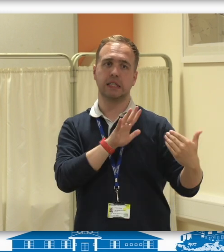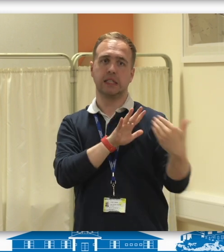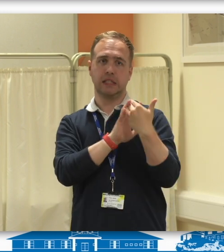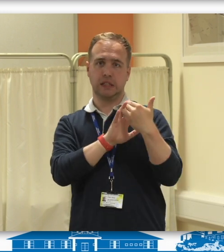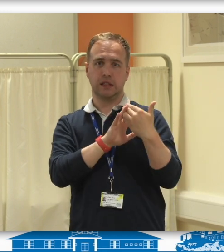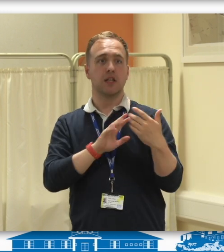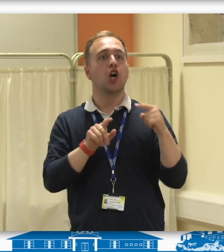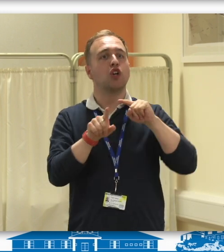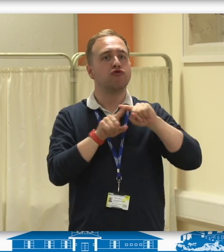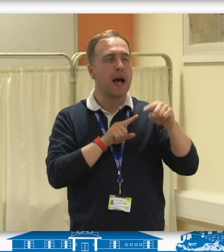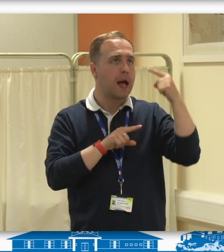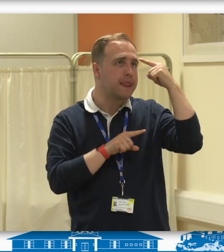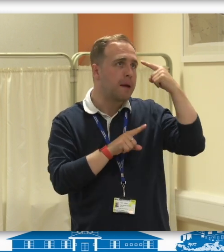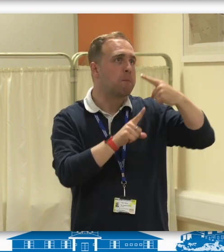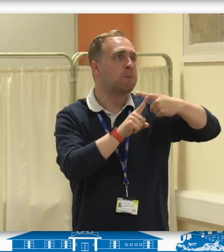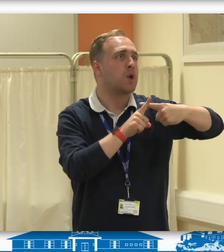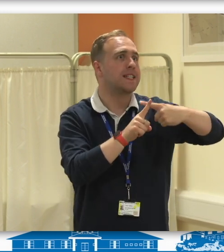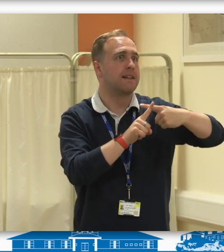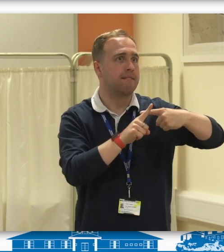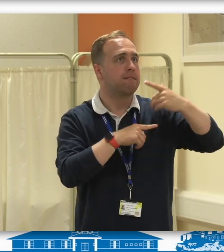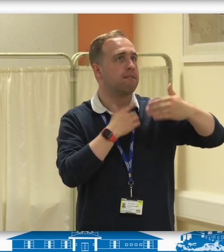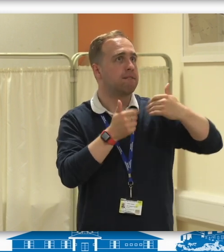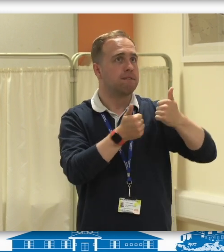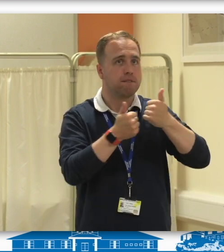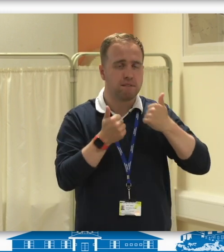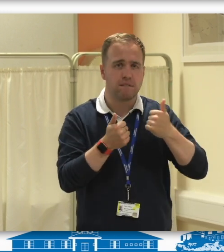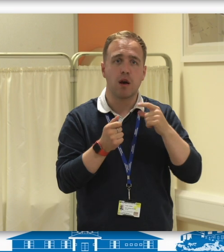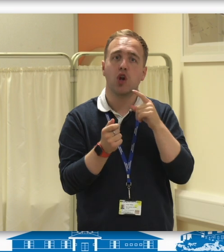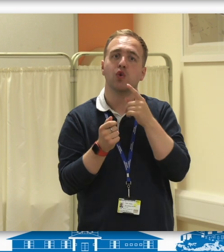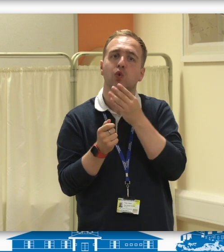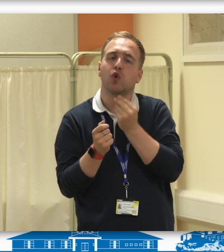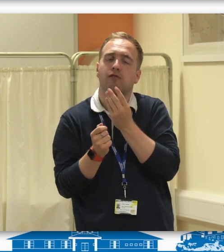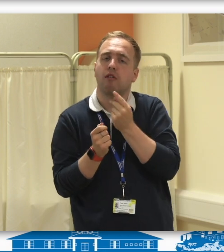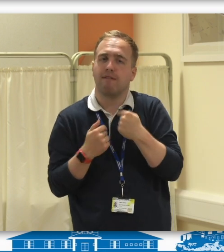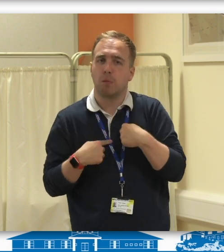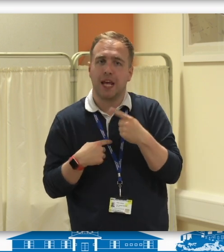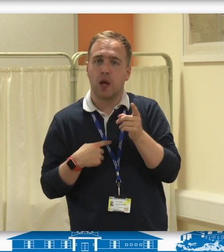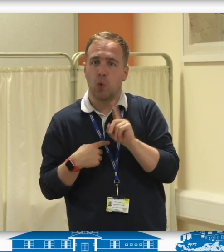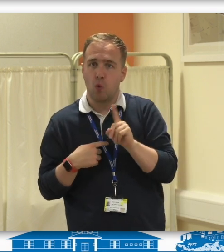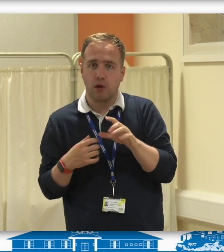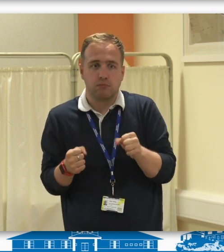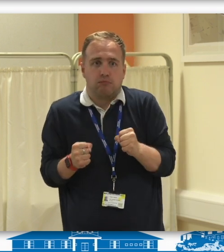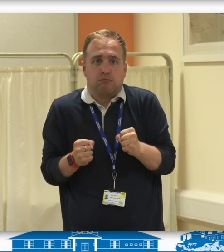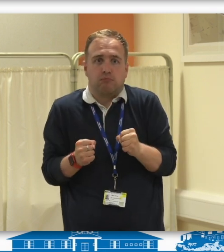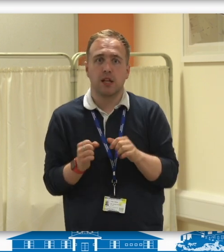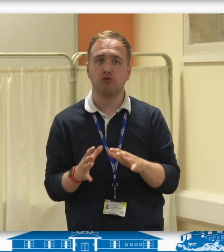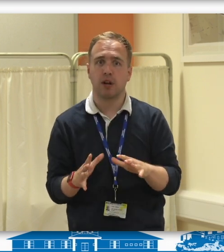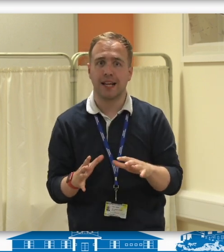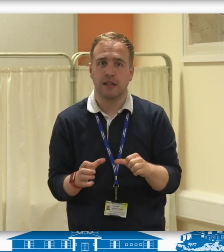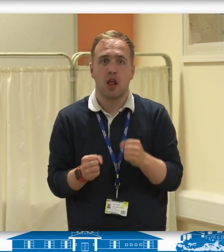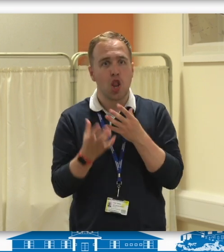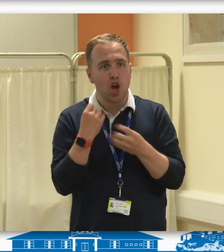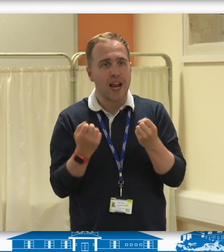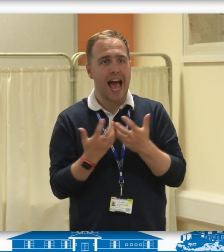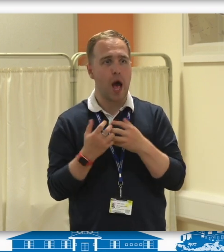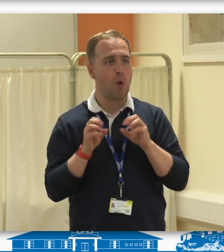my mindset without being fake about it. And one of the most useful techniques for me was the tense and release method, physically learning how